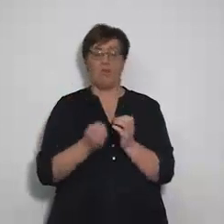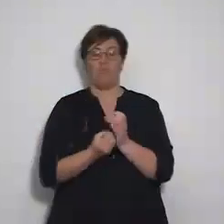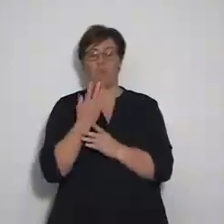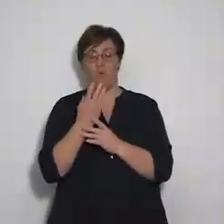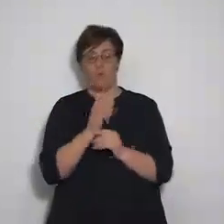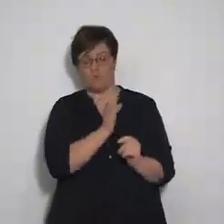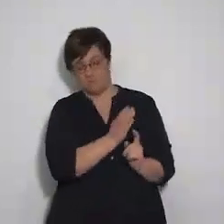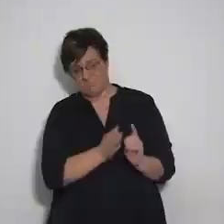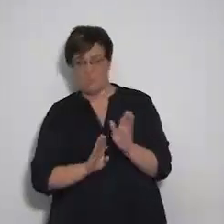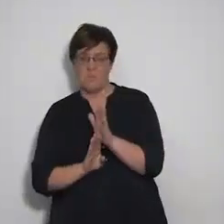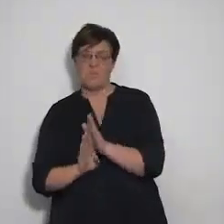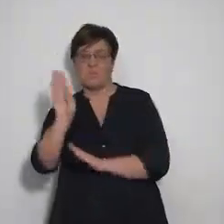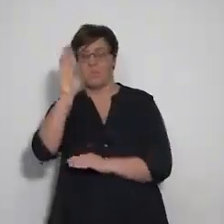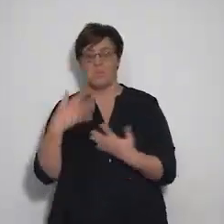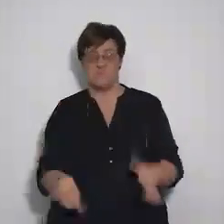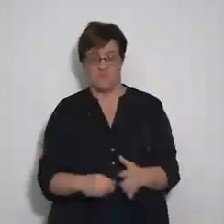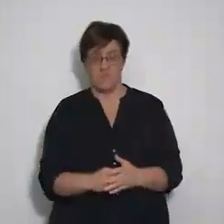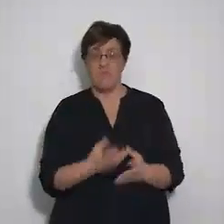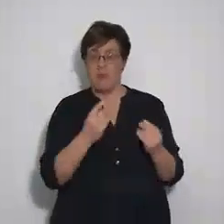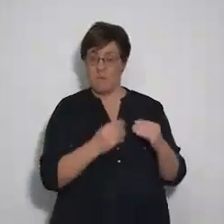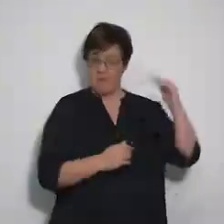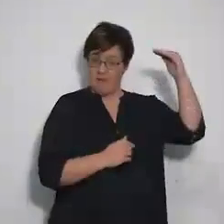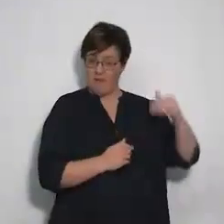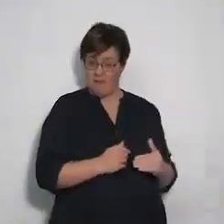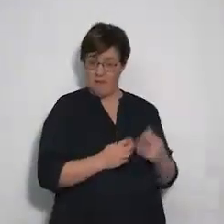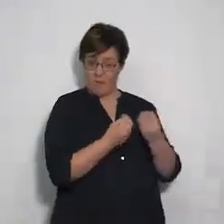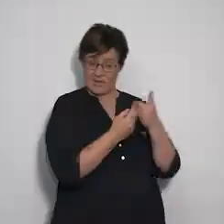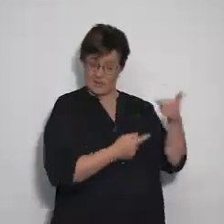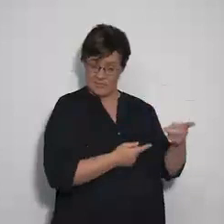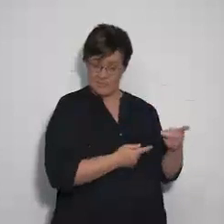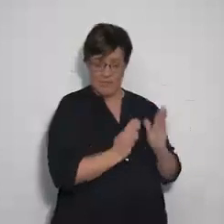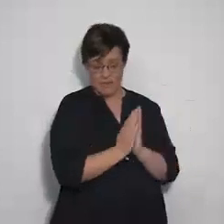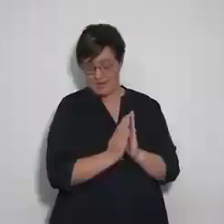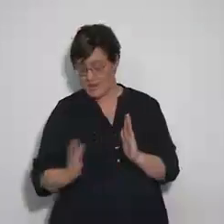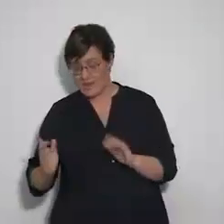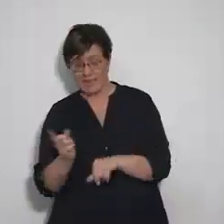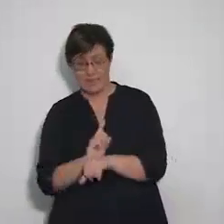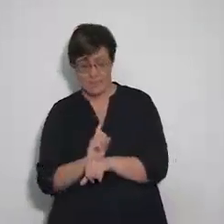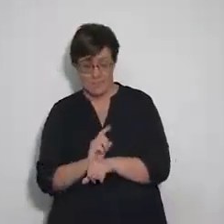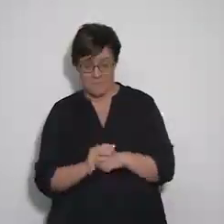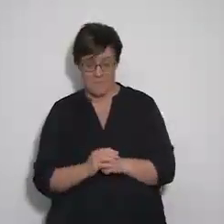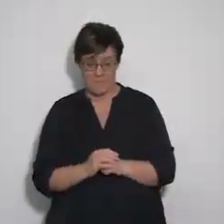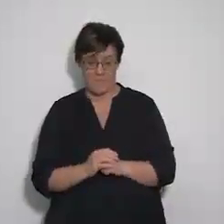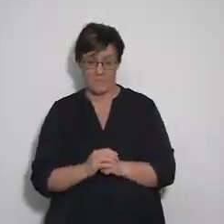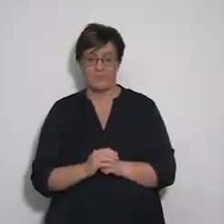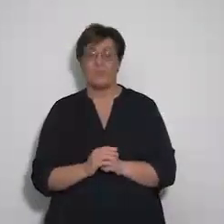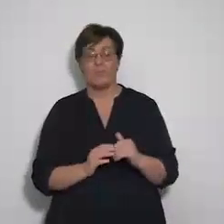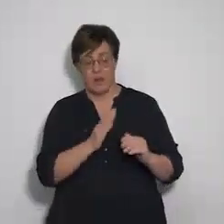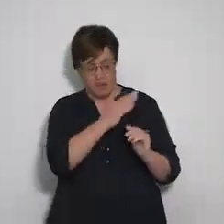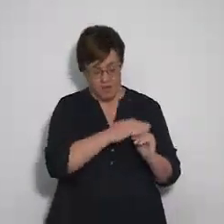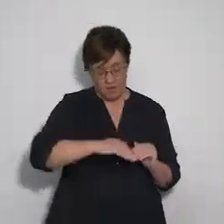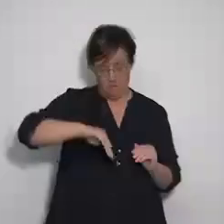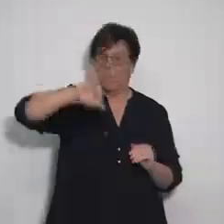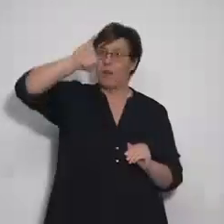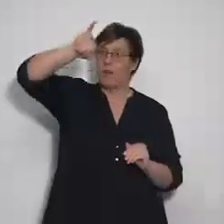exponential growth curve. Here's our number of organisms. Over time, we see that